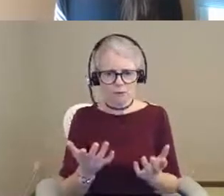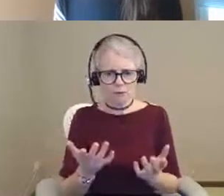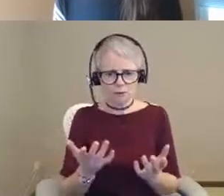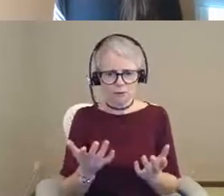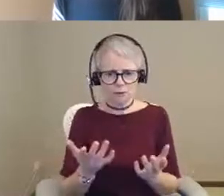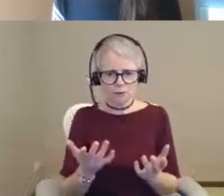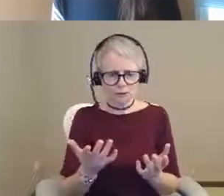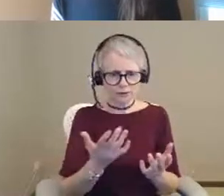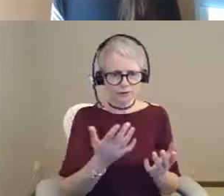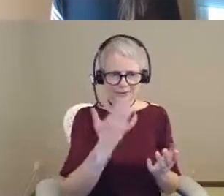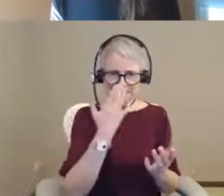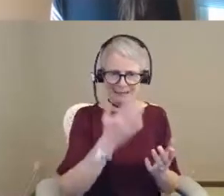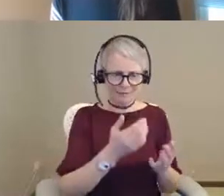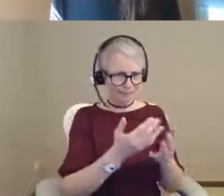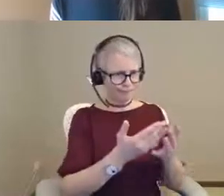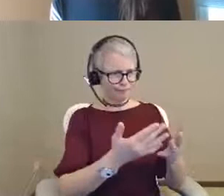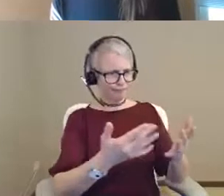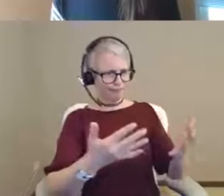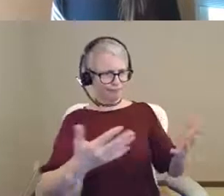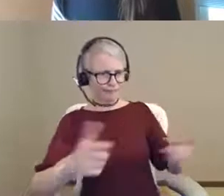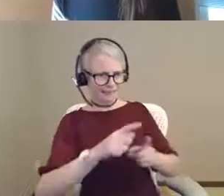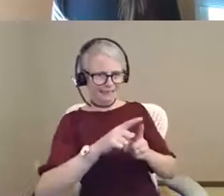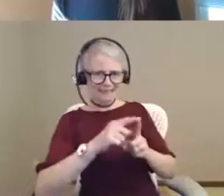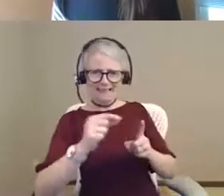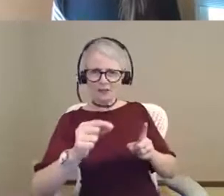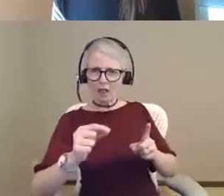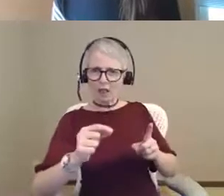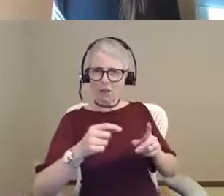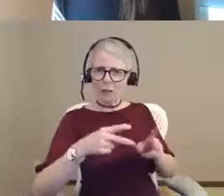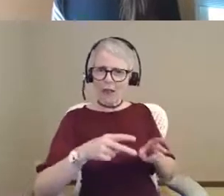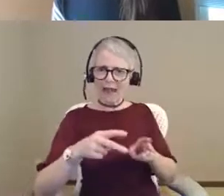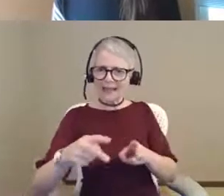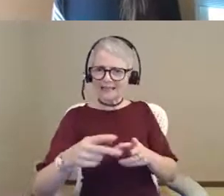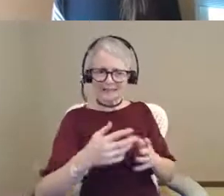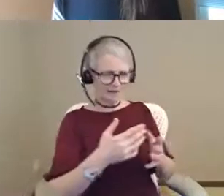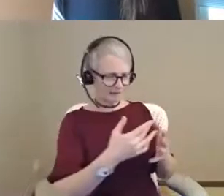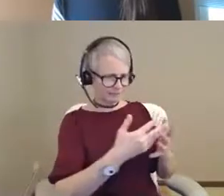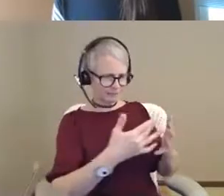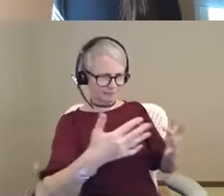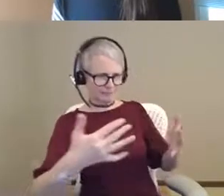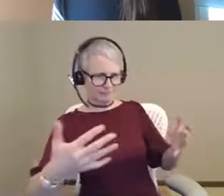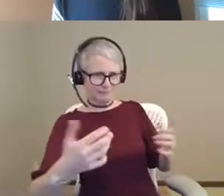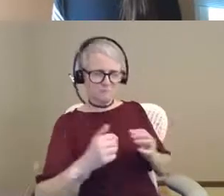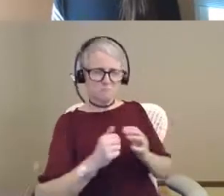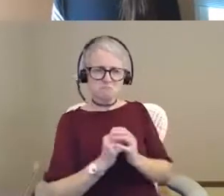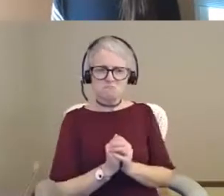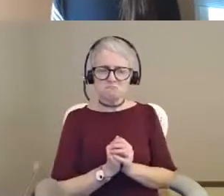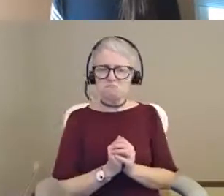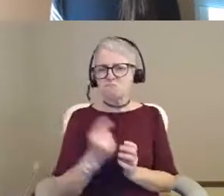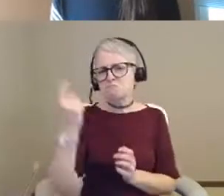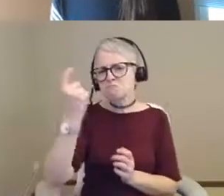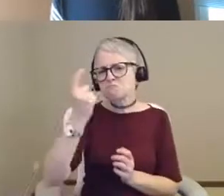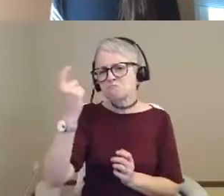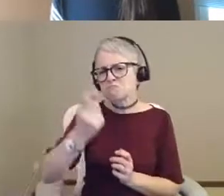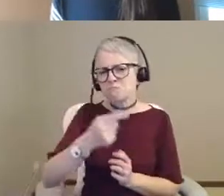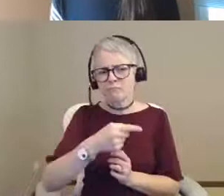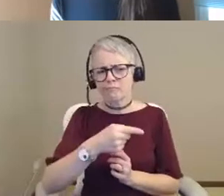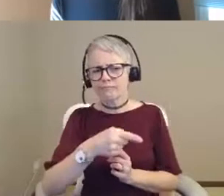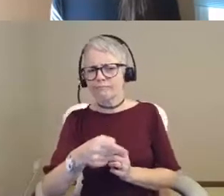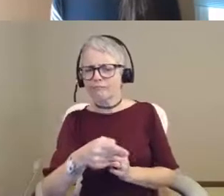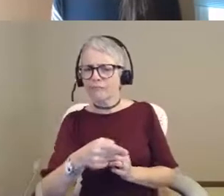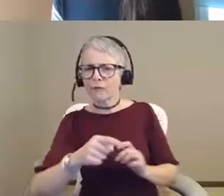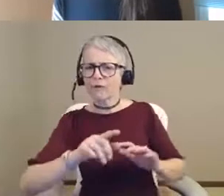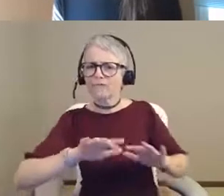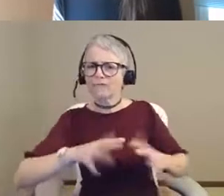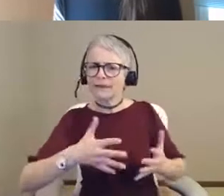we use to achieve this? And how about if some of them are perhaps being designed without taking into account the